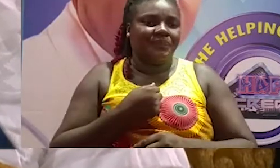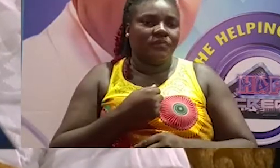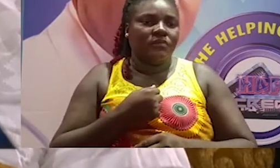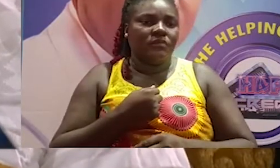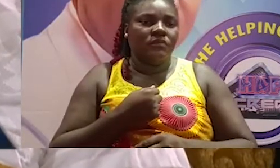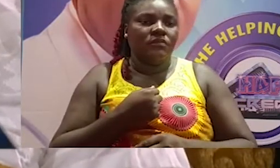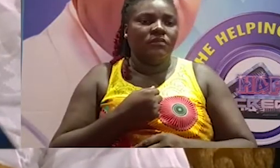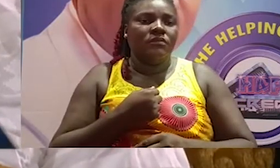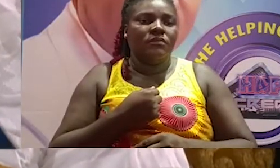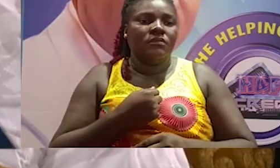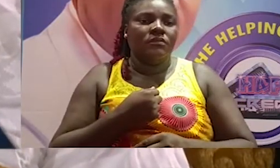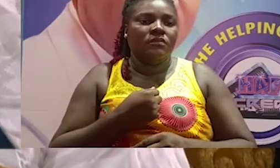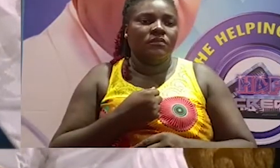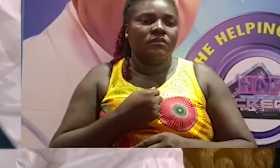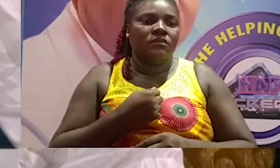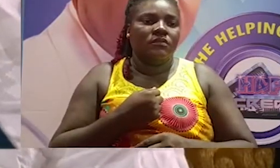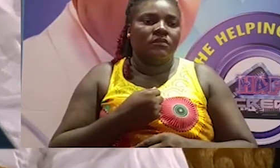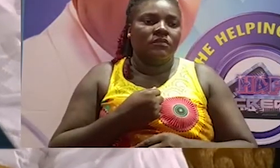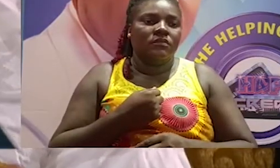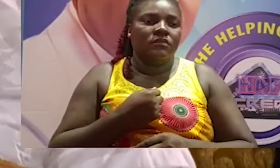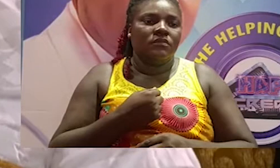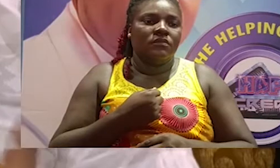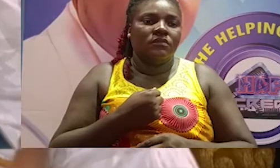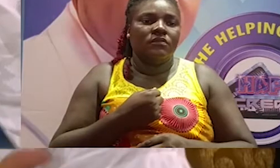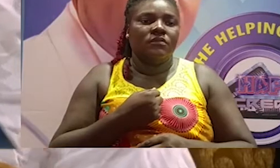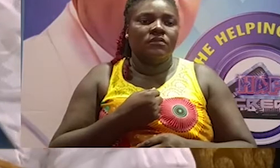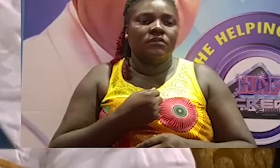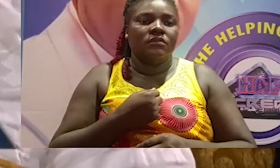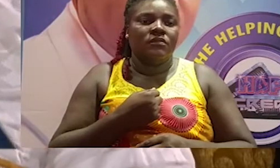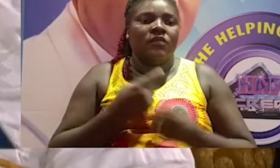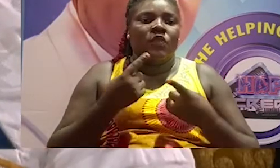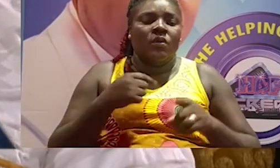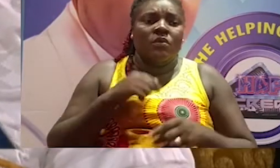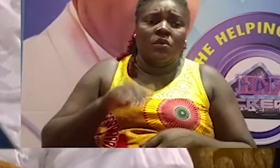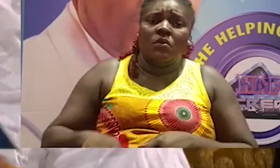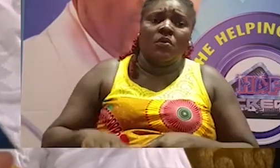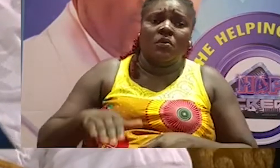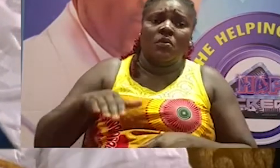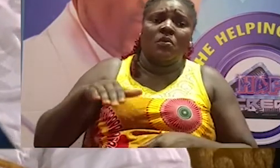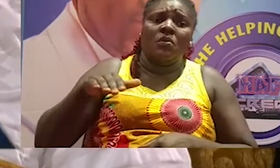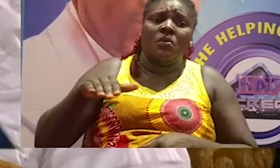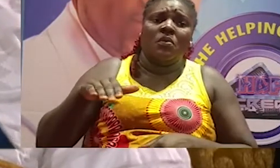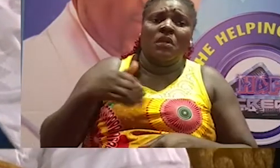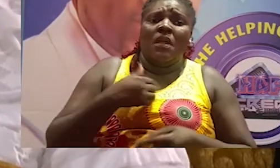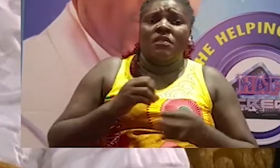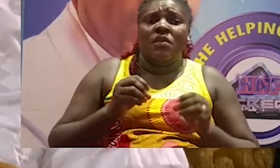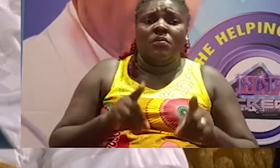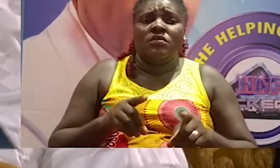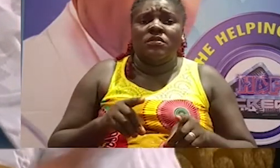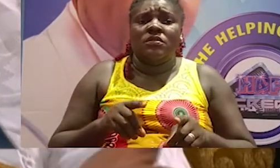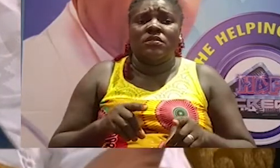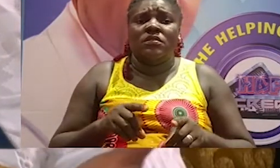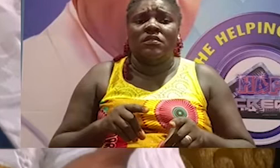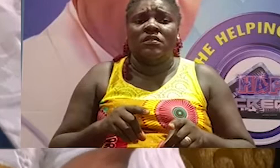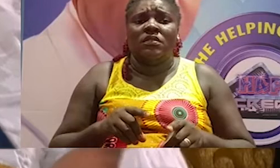Then, you know, we are not that much. When I was growing up, I think I have the opportunity of seeing except